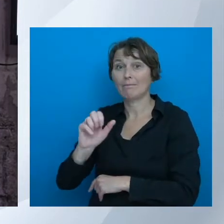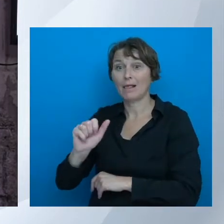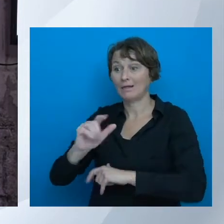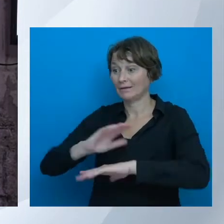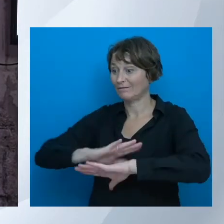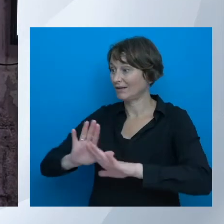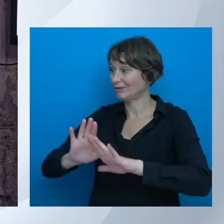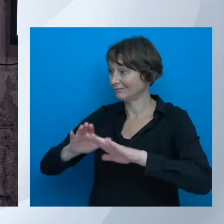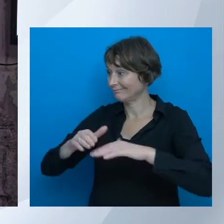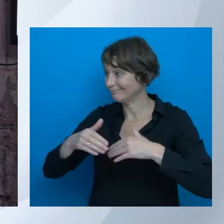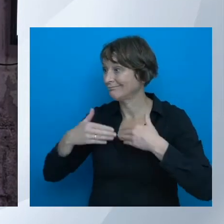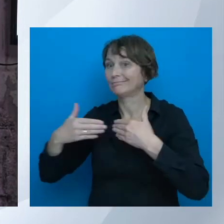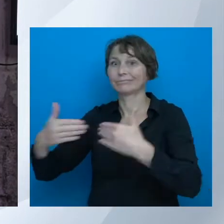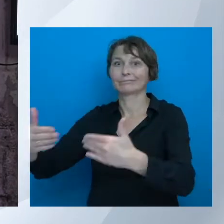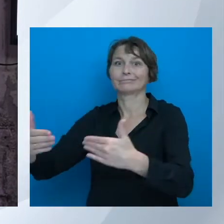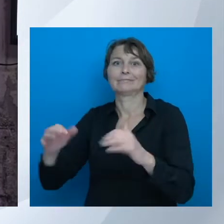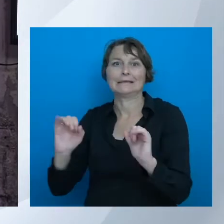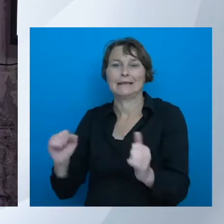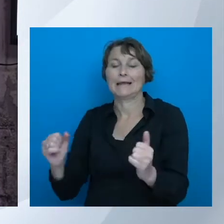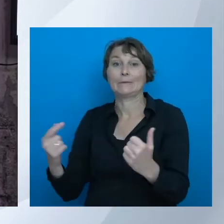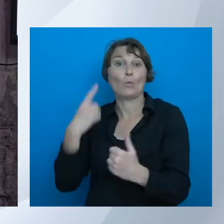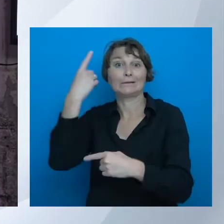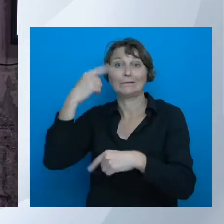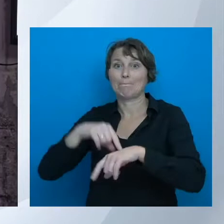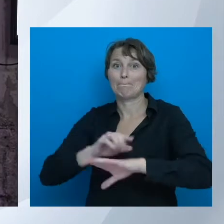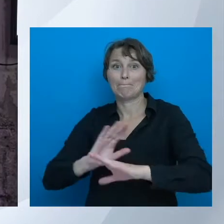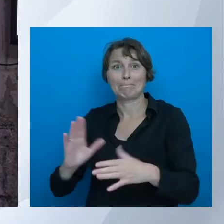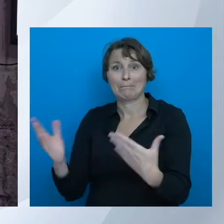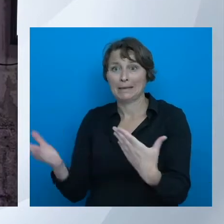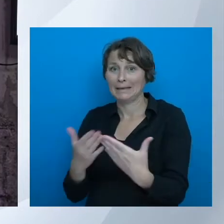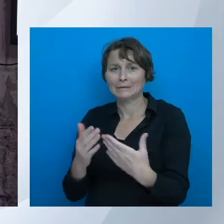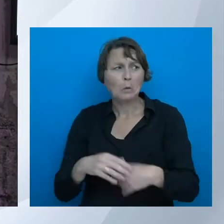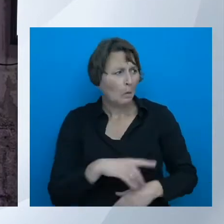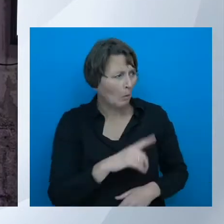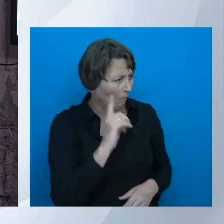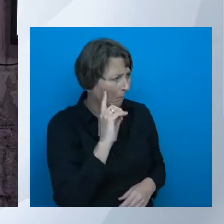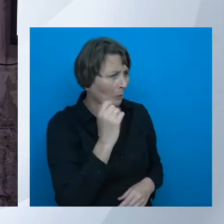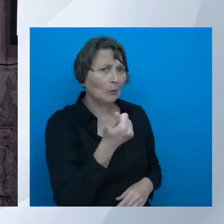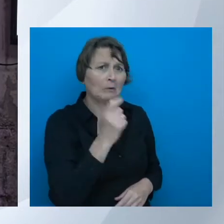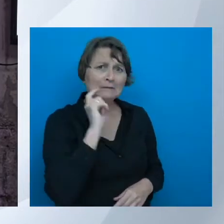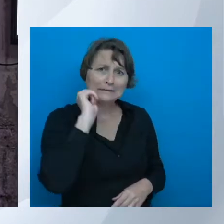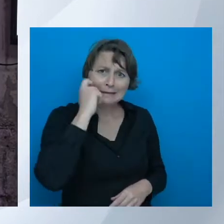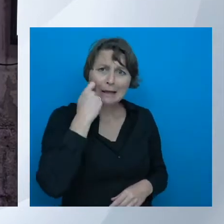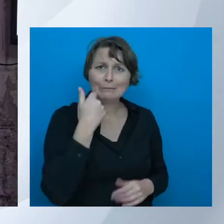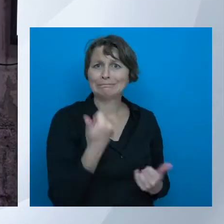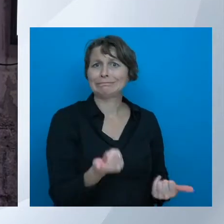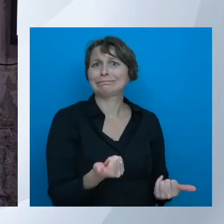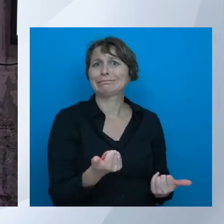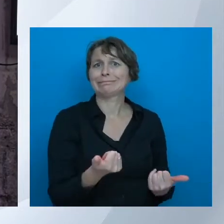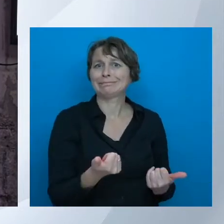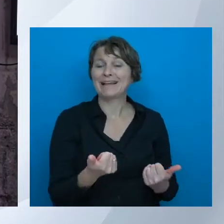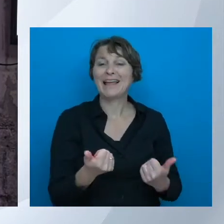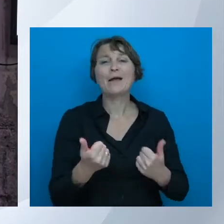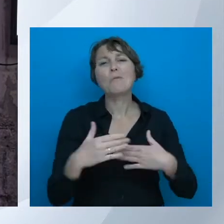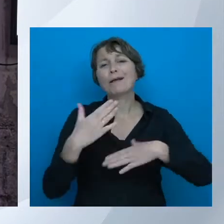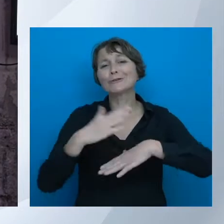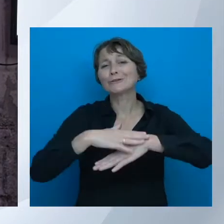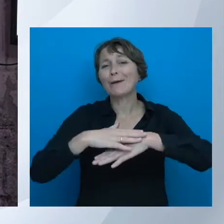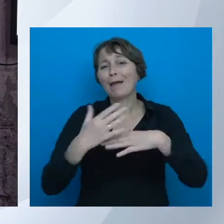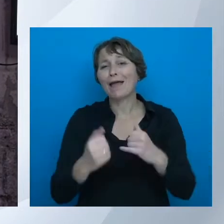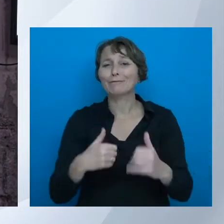great. Really, really easy. Okay, cool. Okay. Yeah. And we all love Markdown, so that's a good thing. Yeah, you get used to